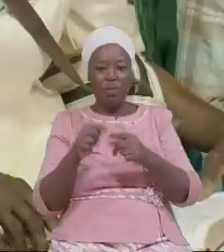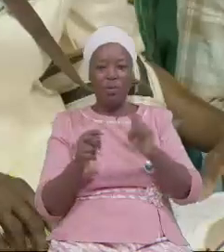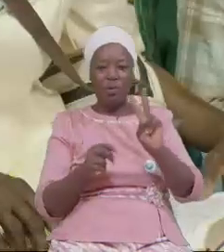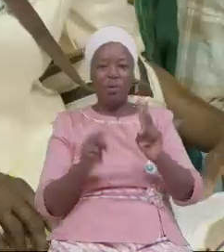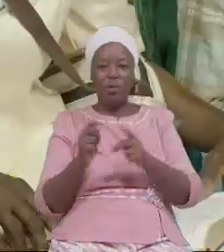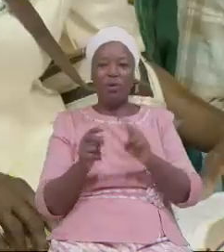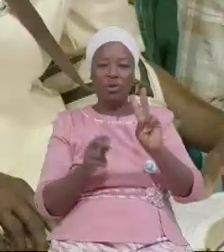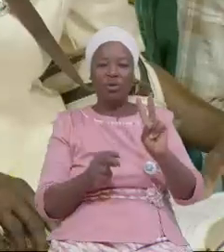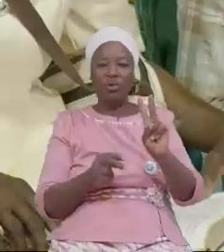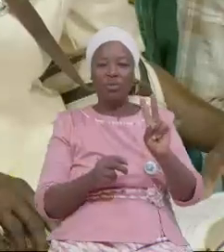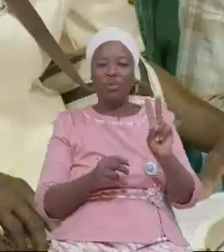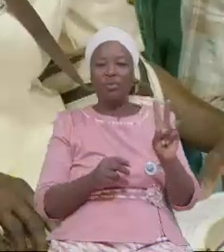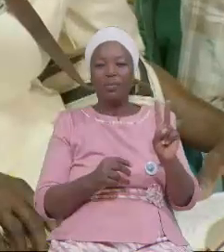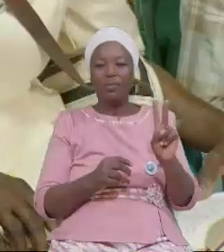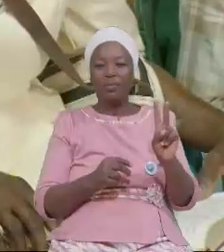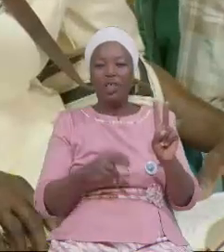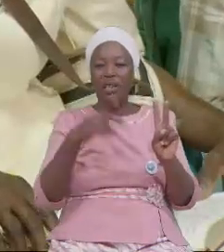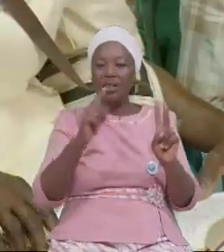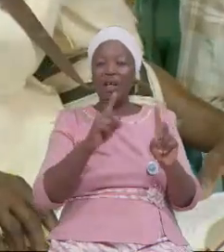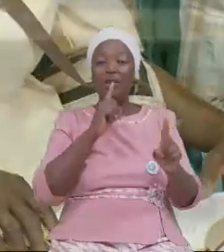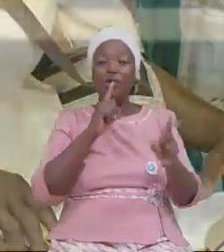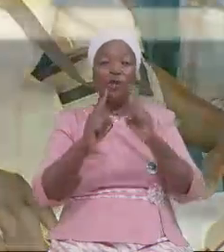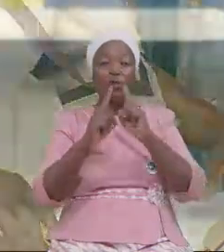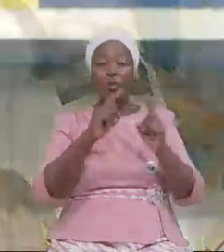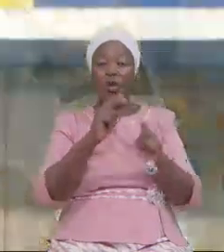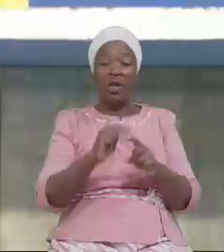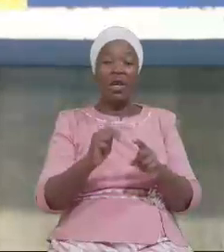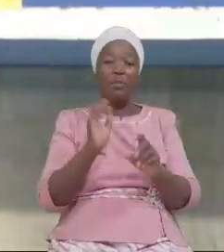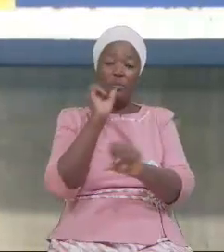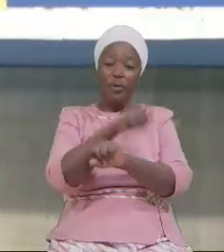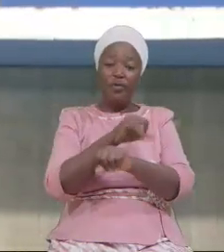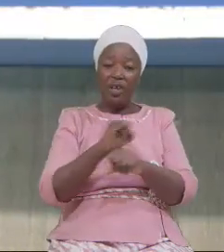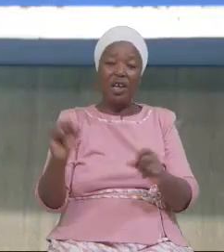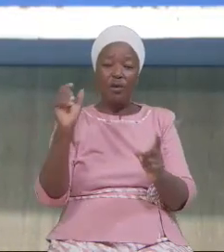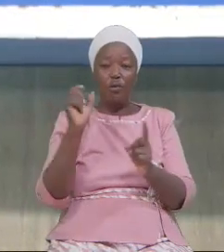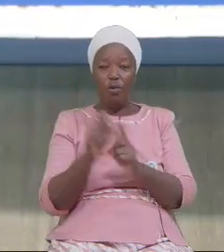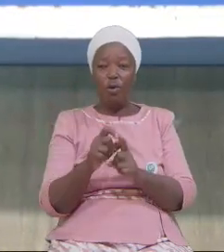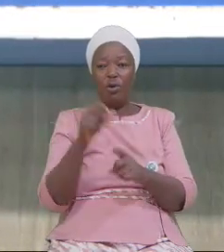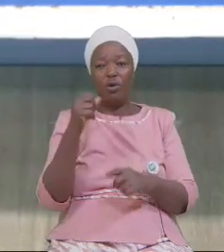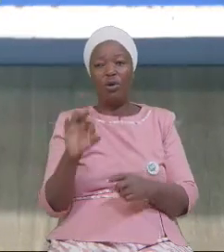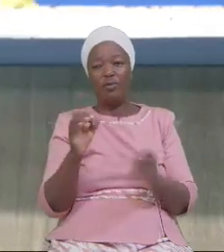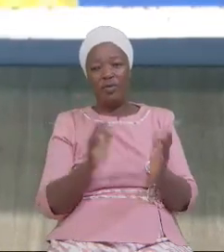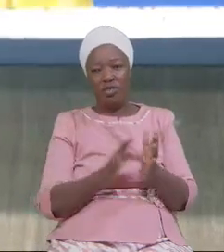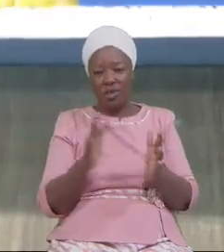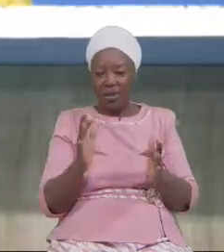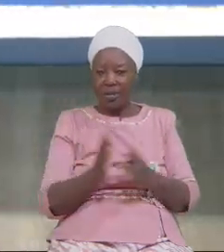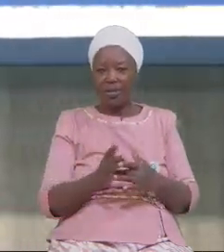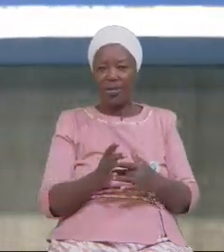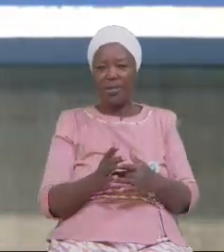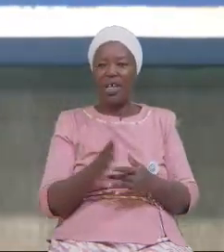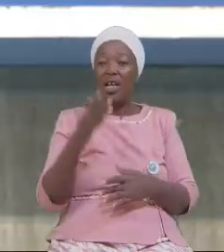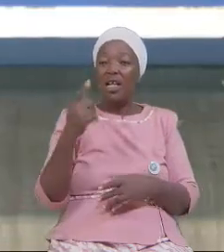two, the spoken prevailing word of Jesus. The